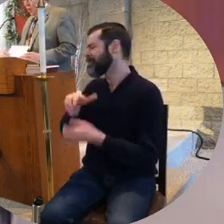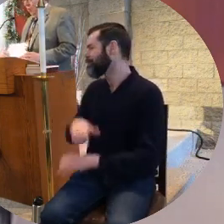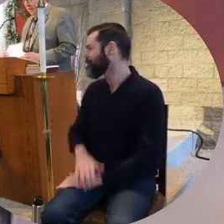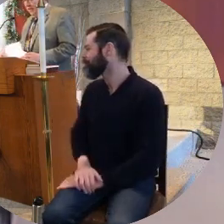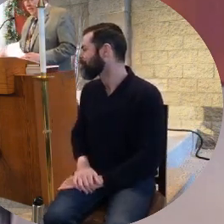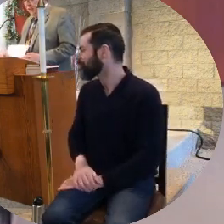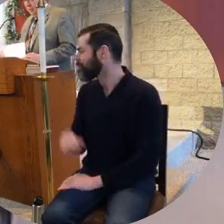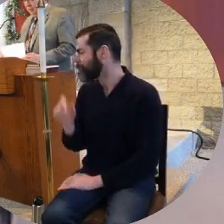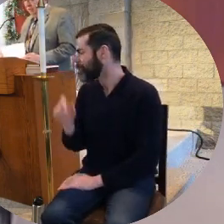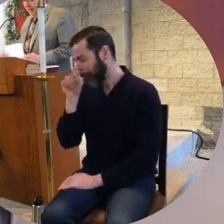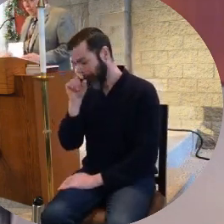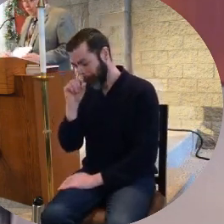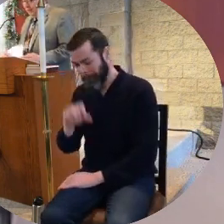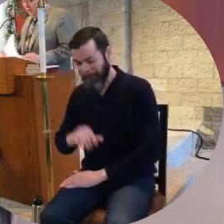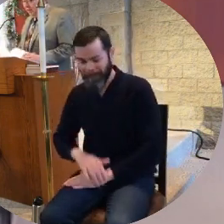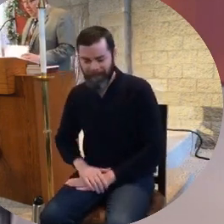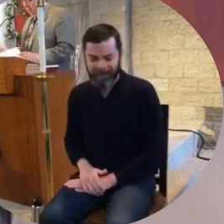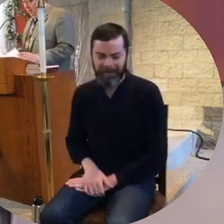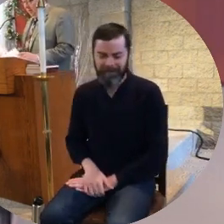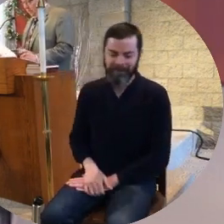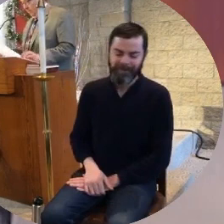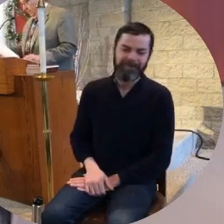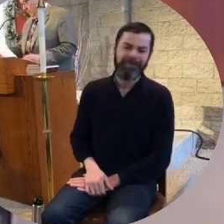You know, we continue and